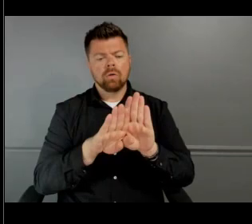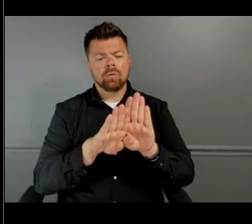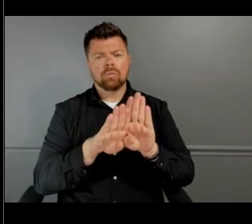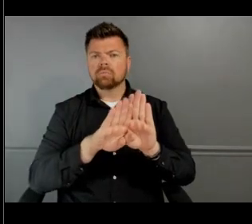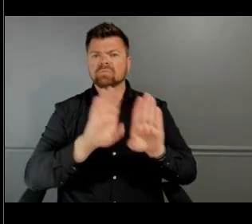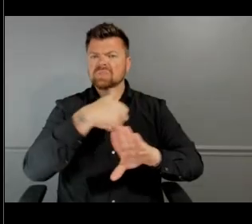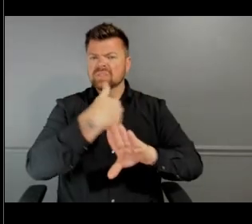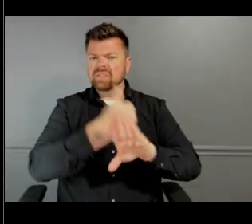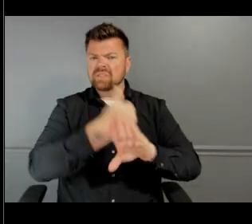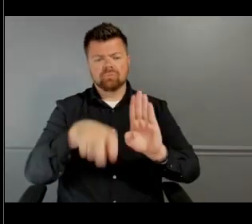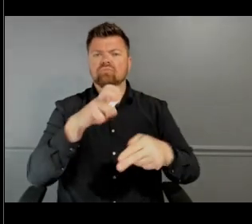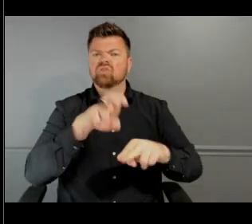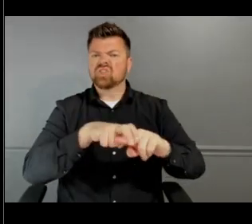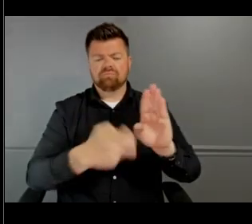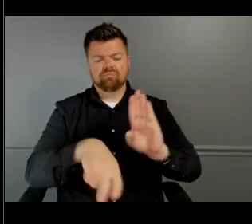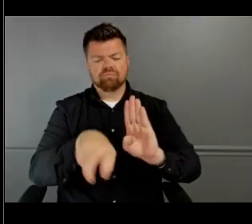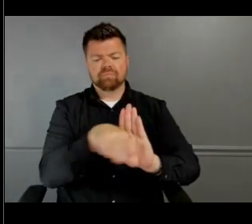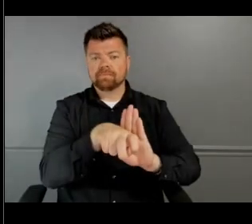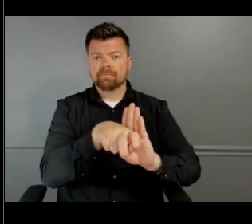seat.